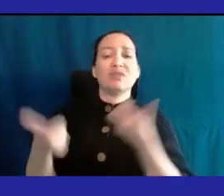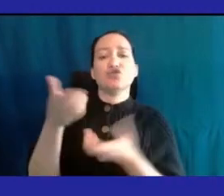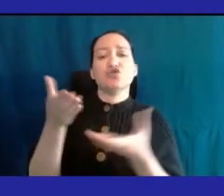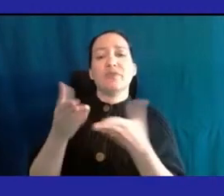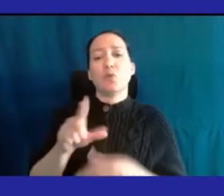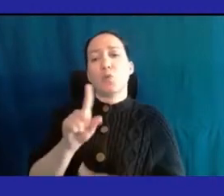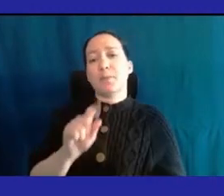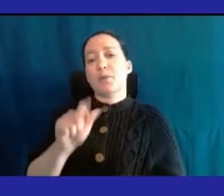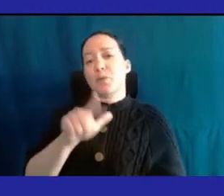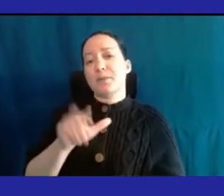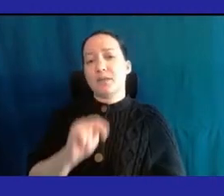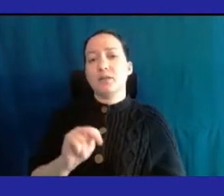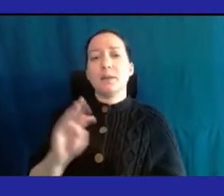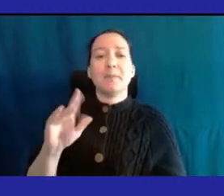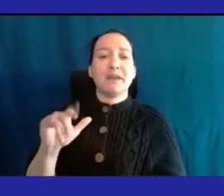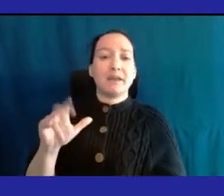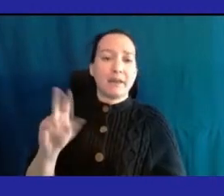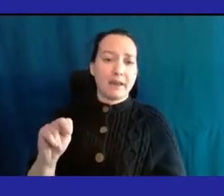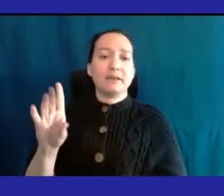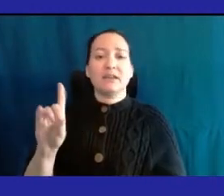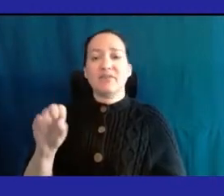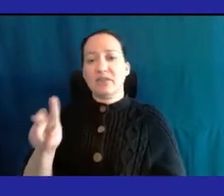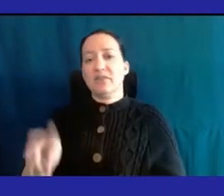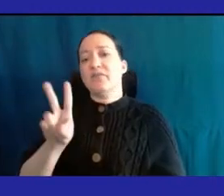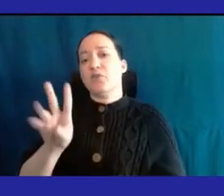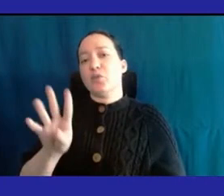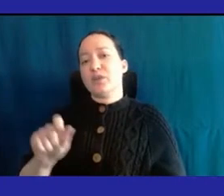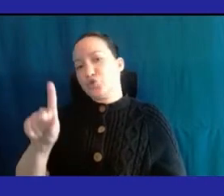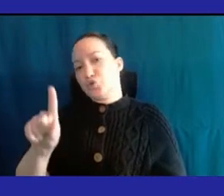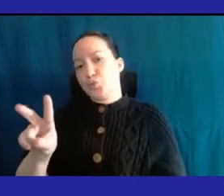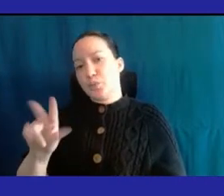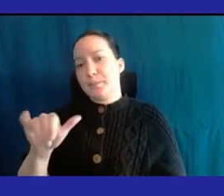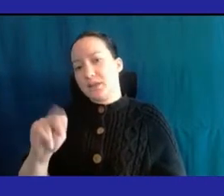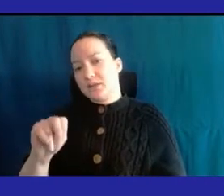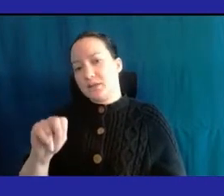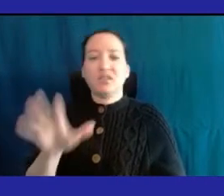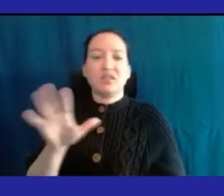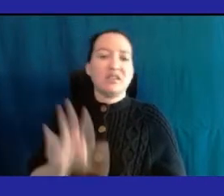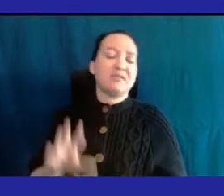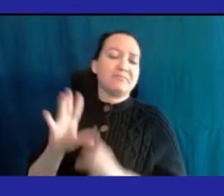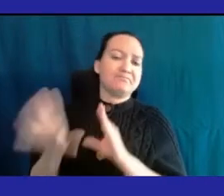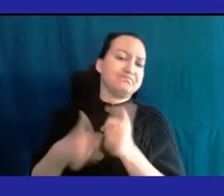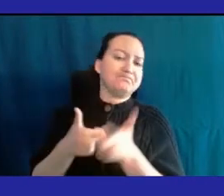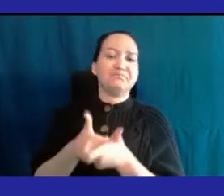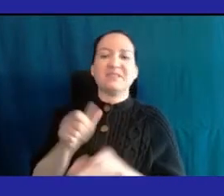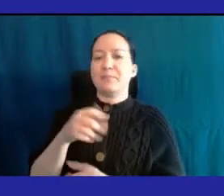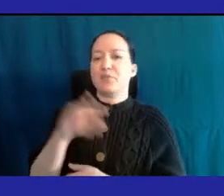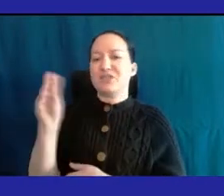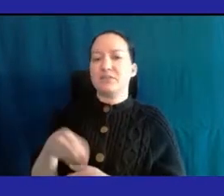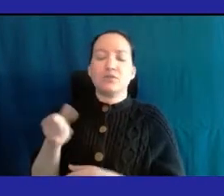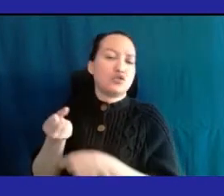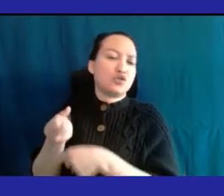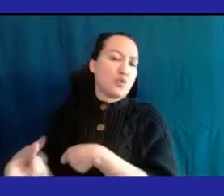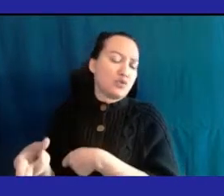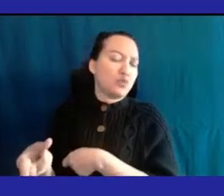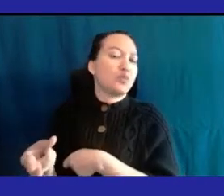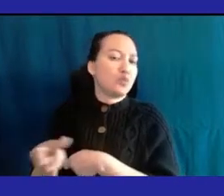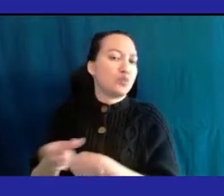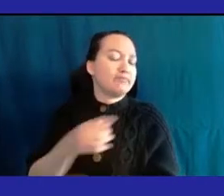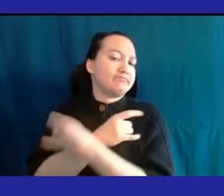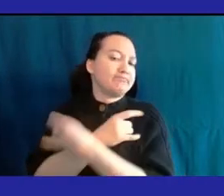DV is $4.2 million, contingency is about 10%. And disposal of hazardous waste is going to be